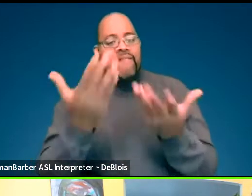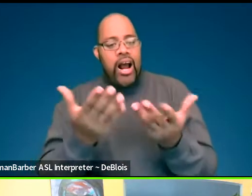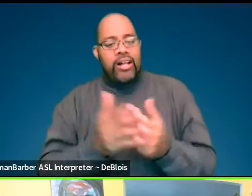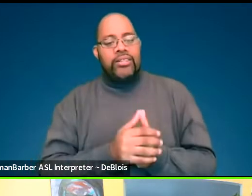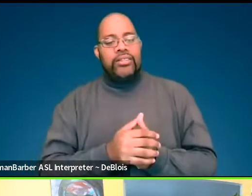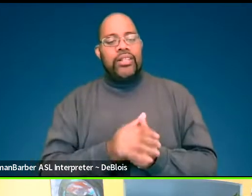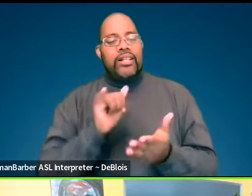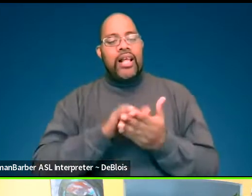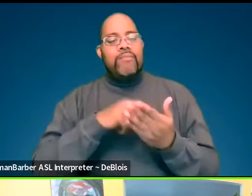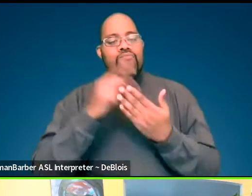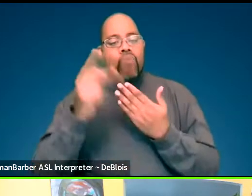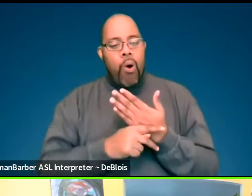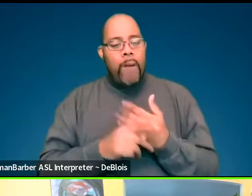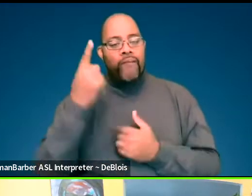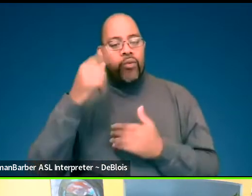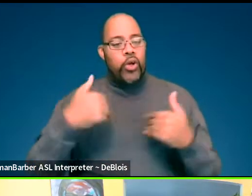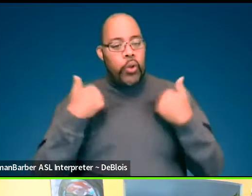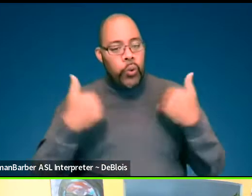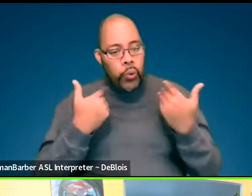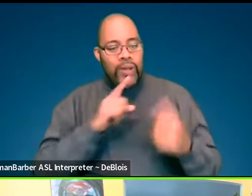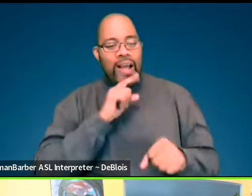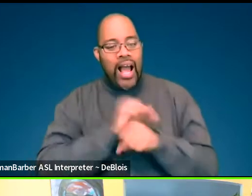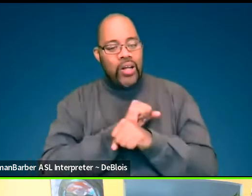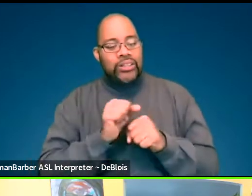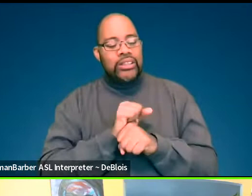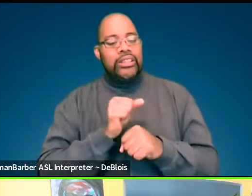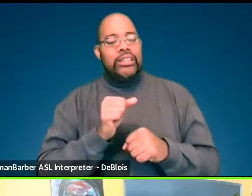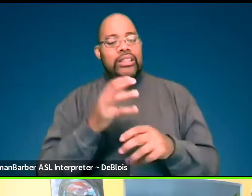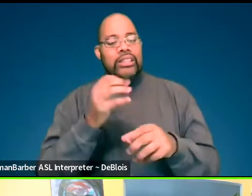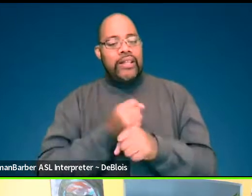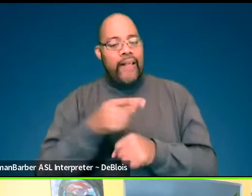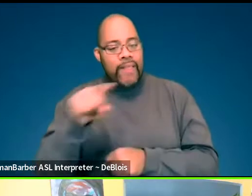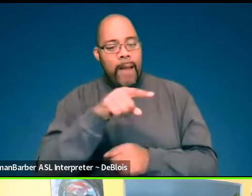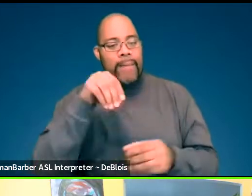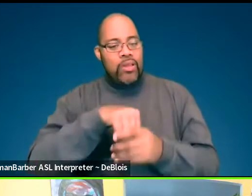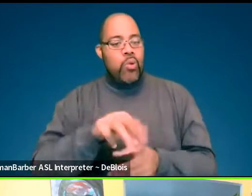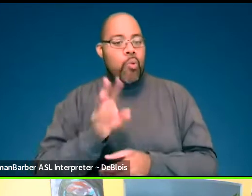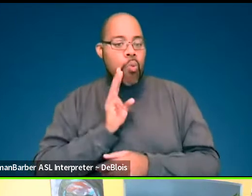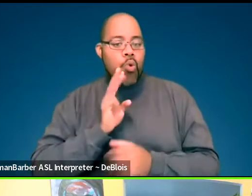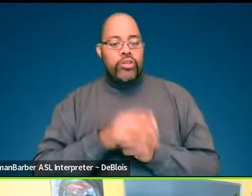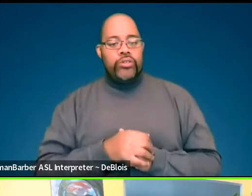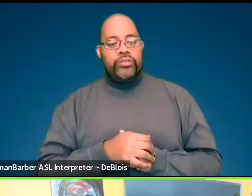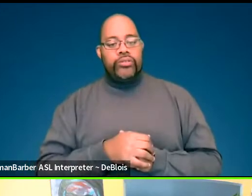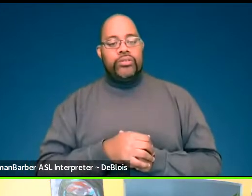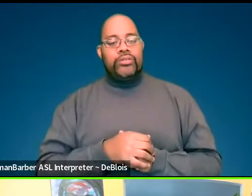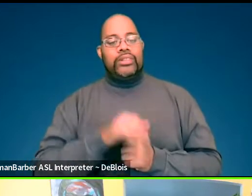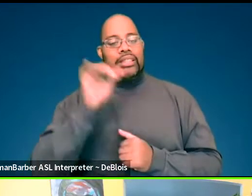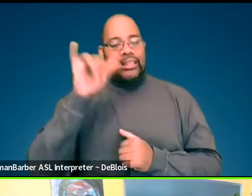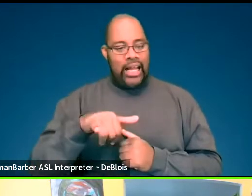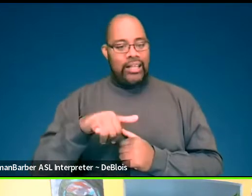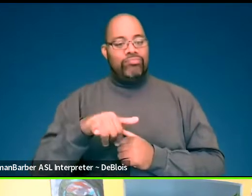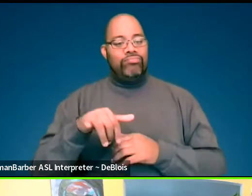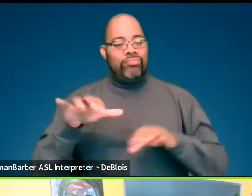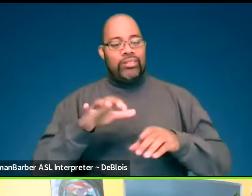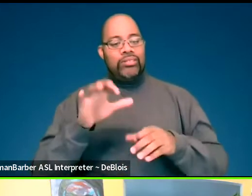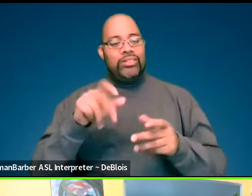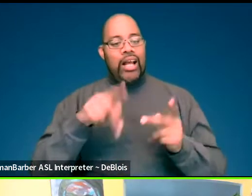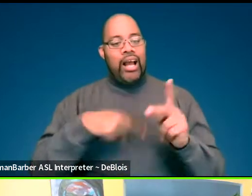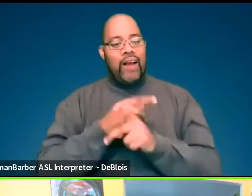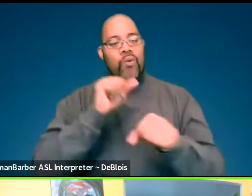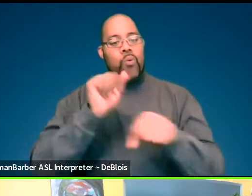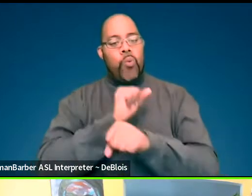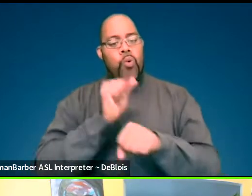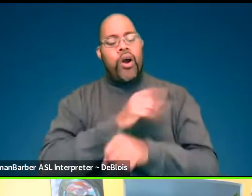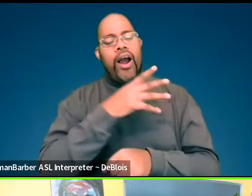like programs for youth to actually get them in the water does that kind of work. And